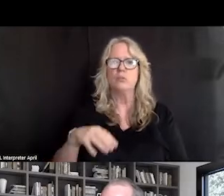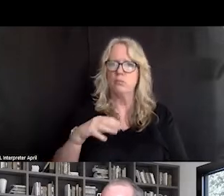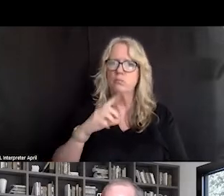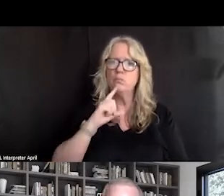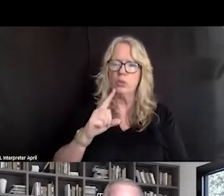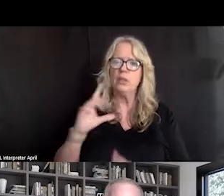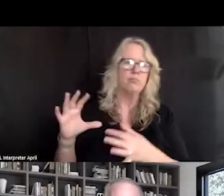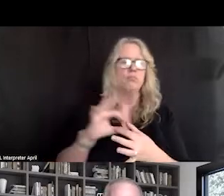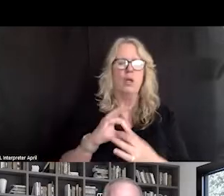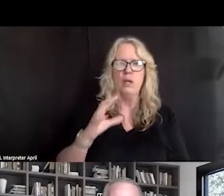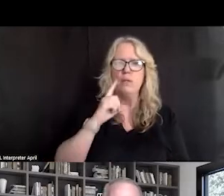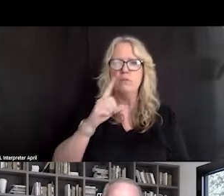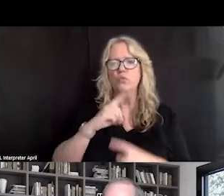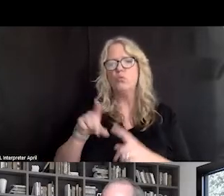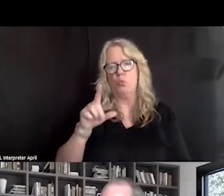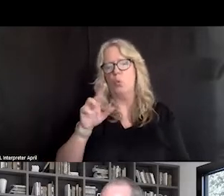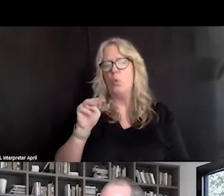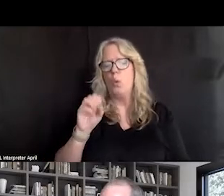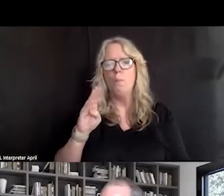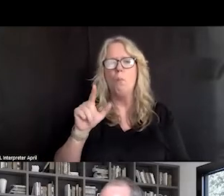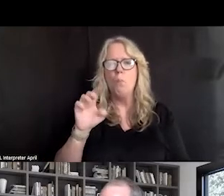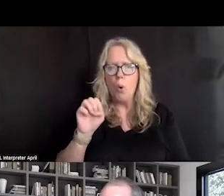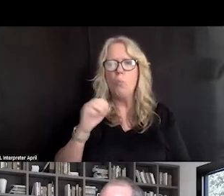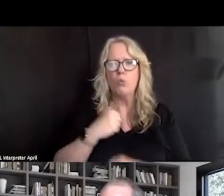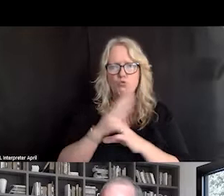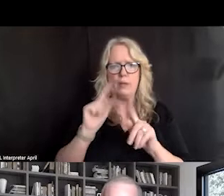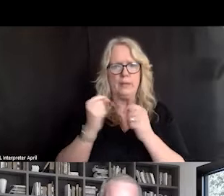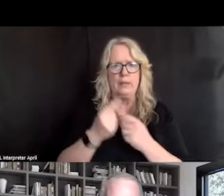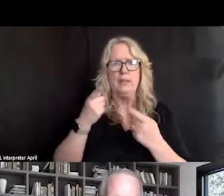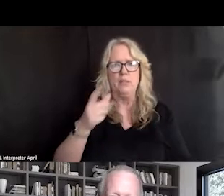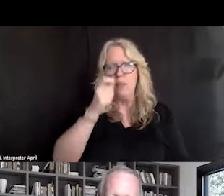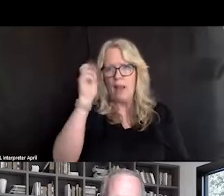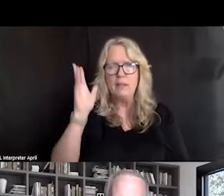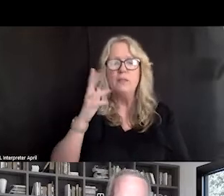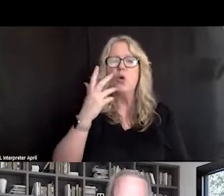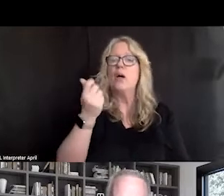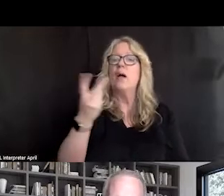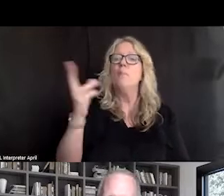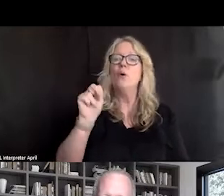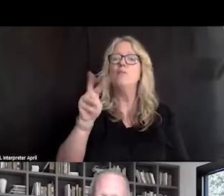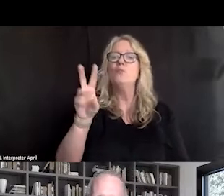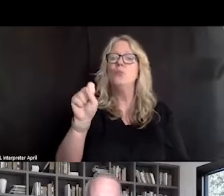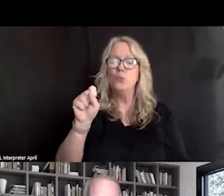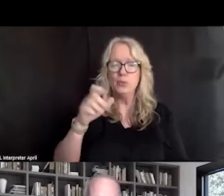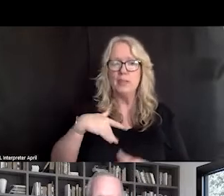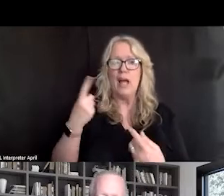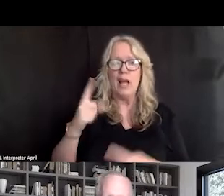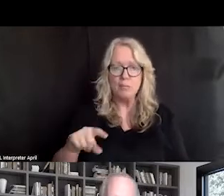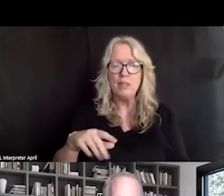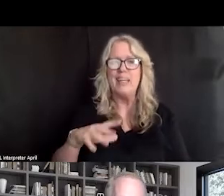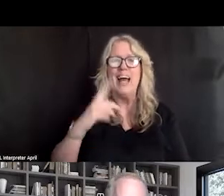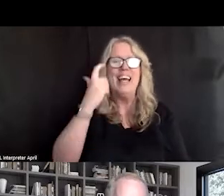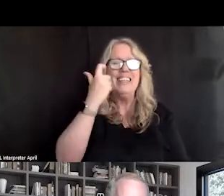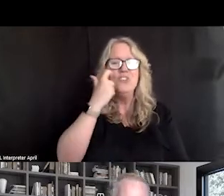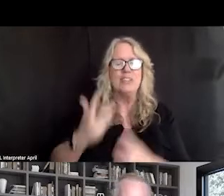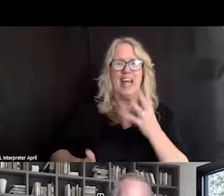to the mobile crisis teams in Alaska. So a couple of news items we actually had, and I just added